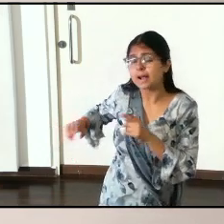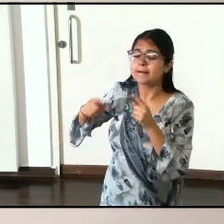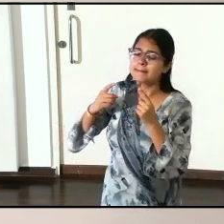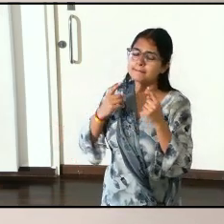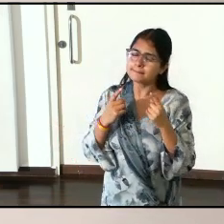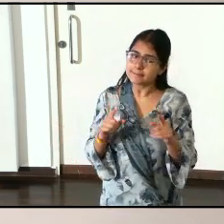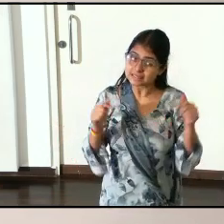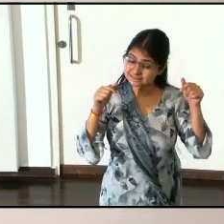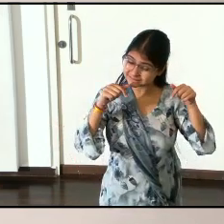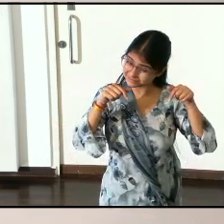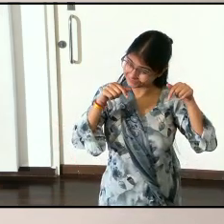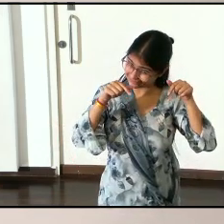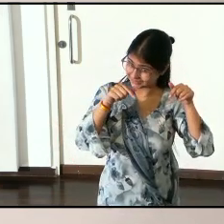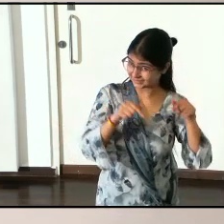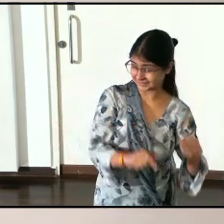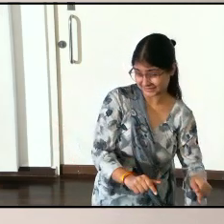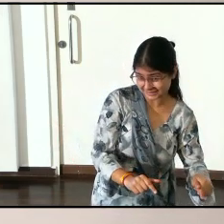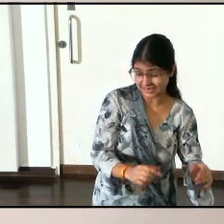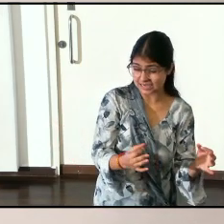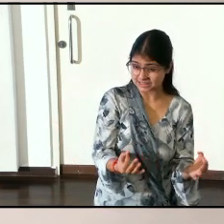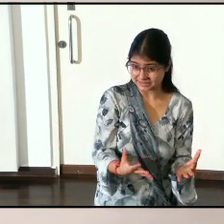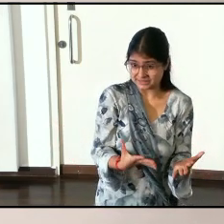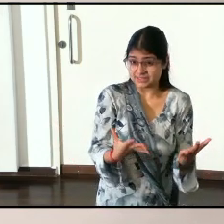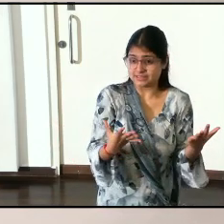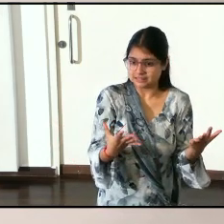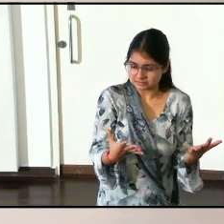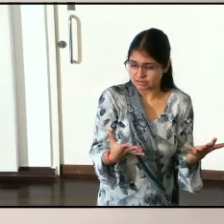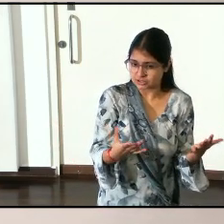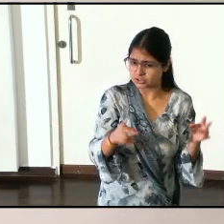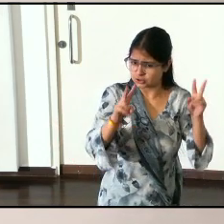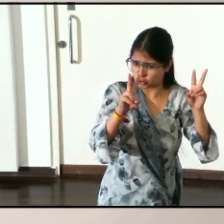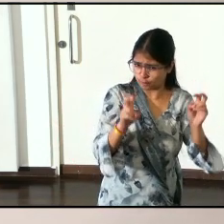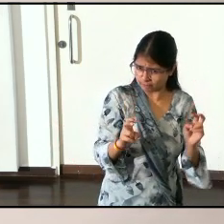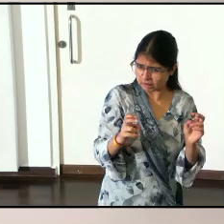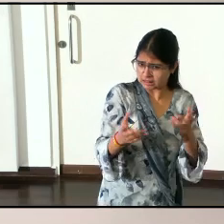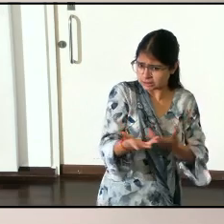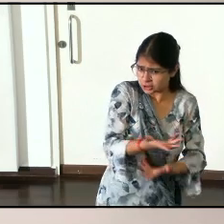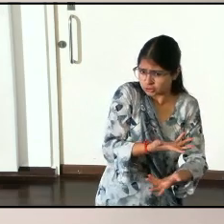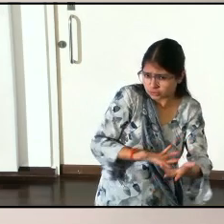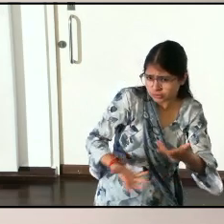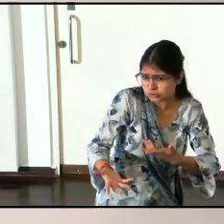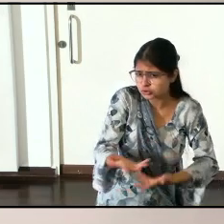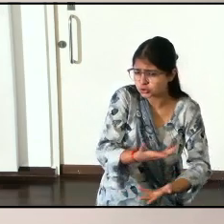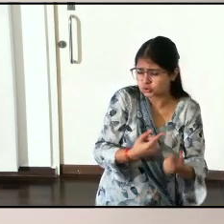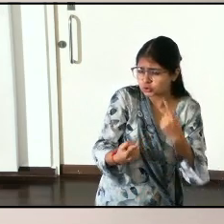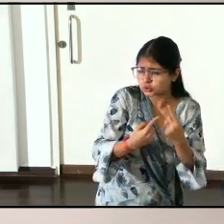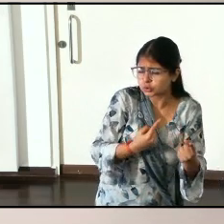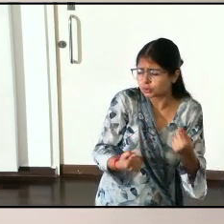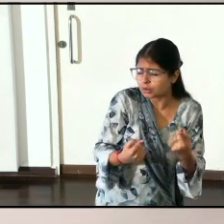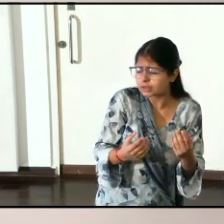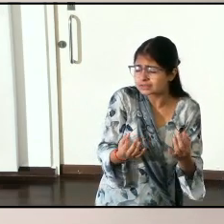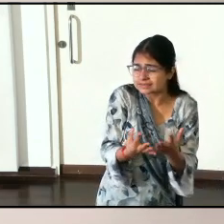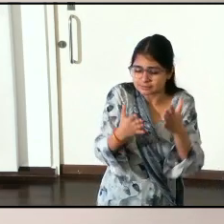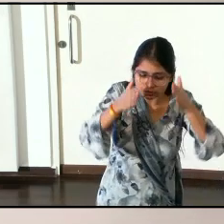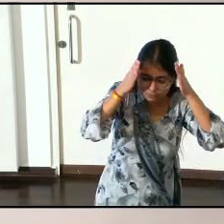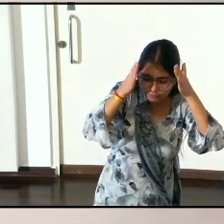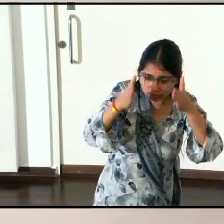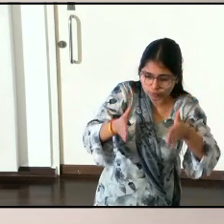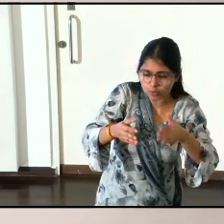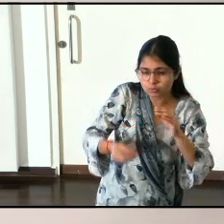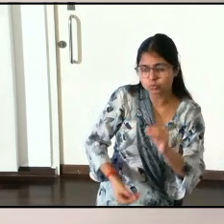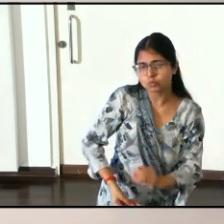This particular talk was specific to